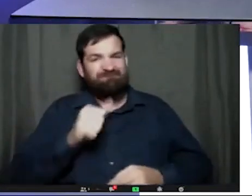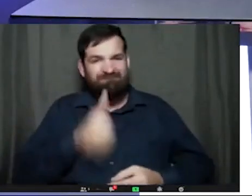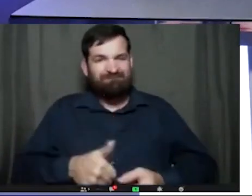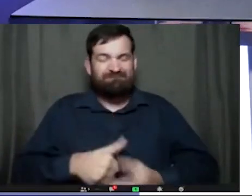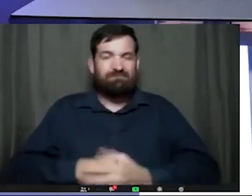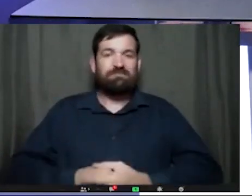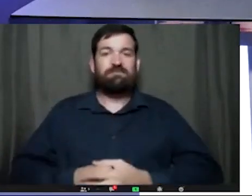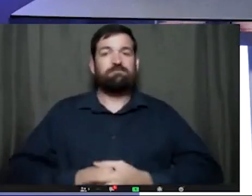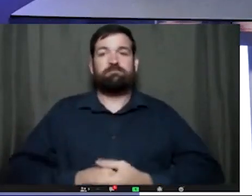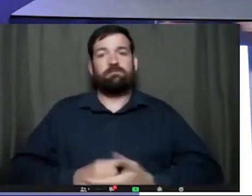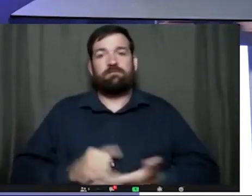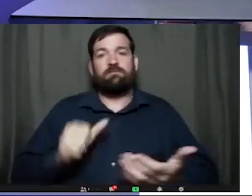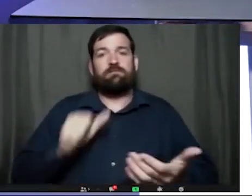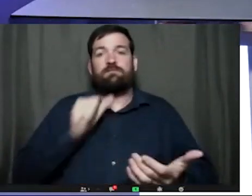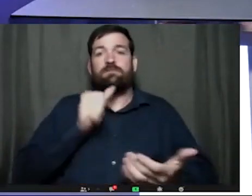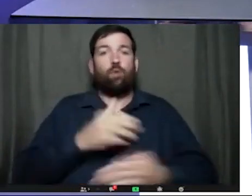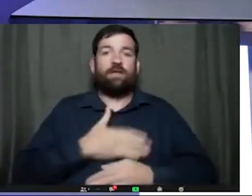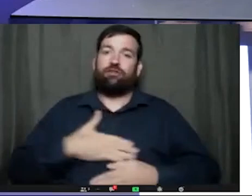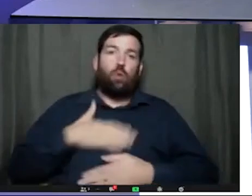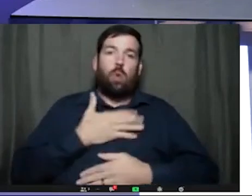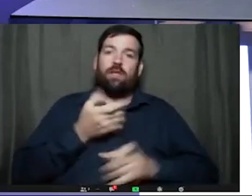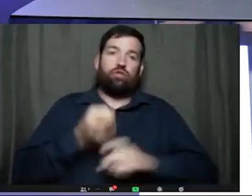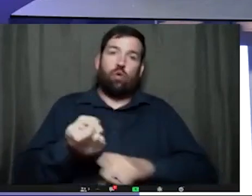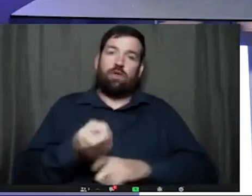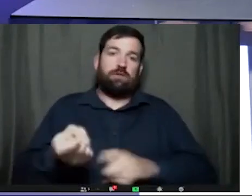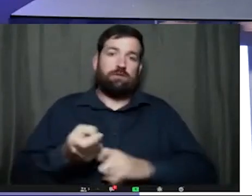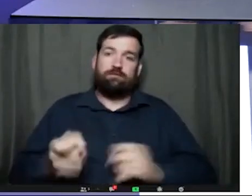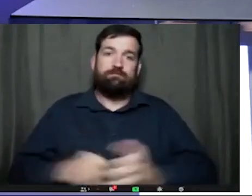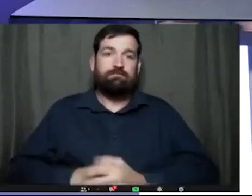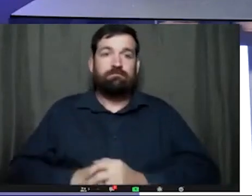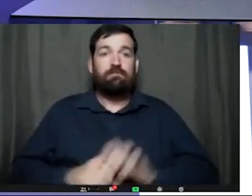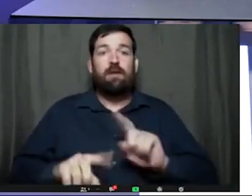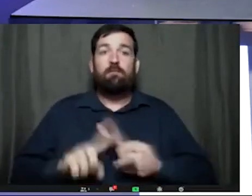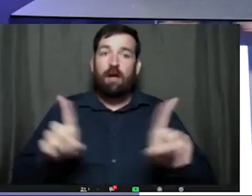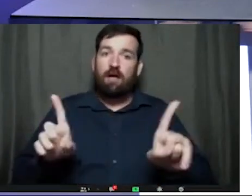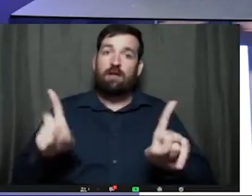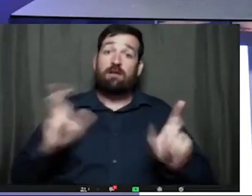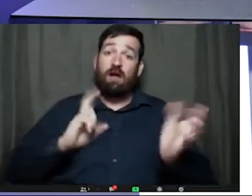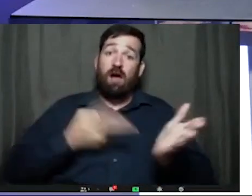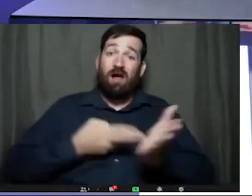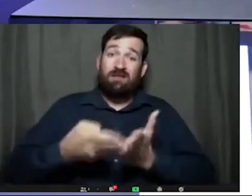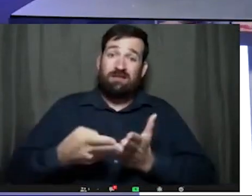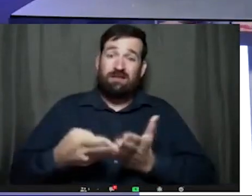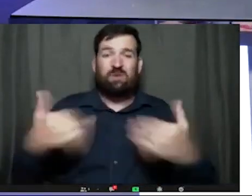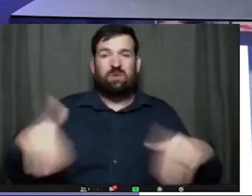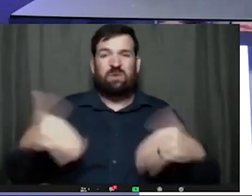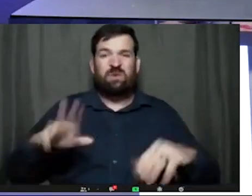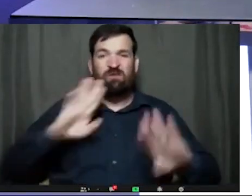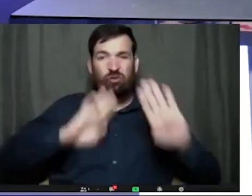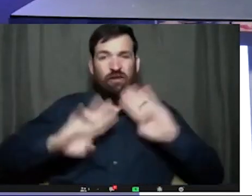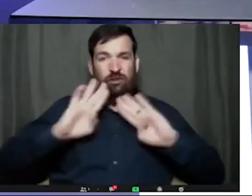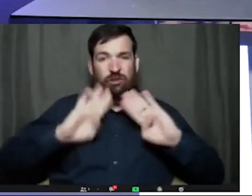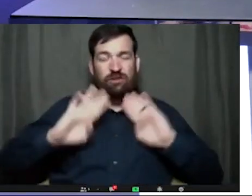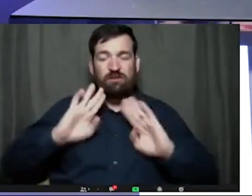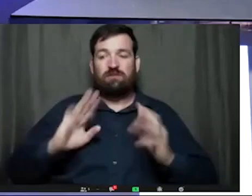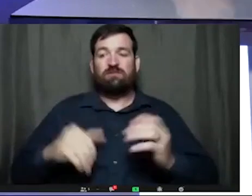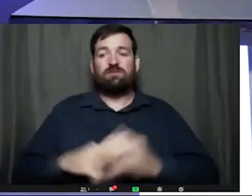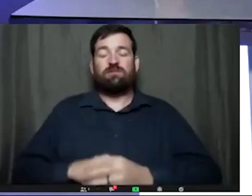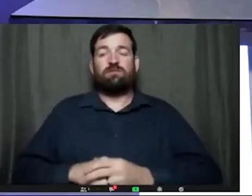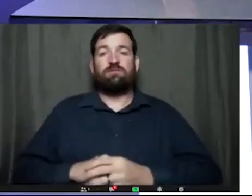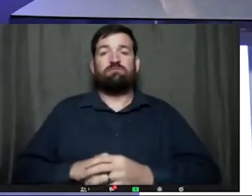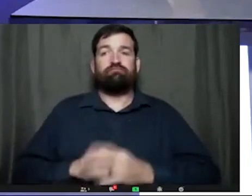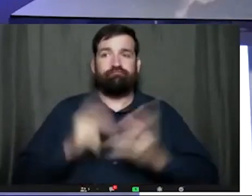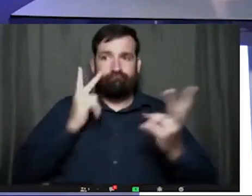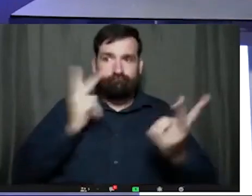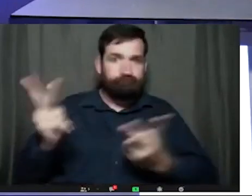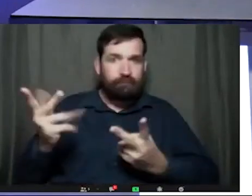enjoy joking about, certainly. But I think that honestly, it's a lot of frustration, walking around. I want to sort of show